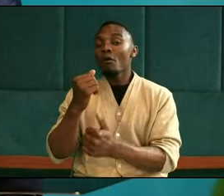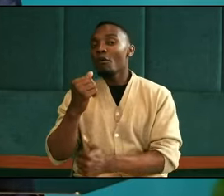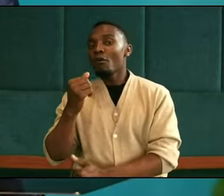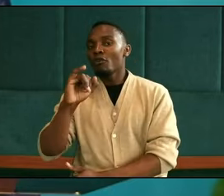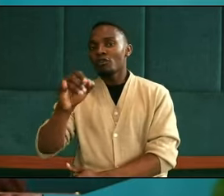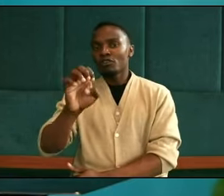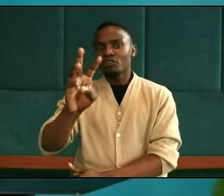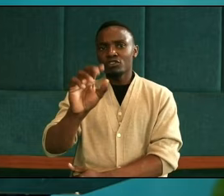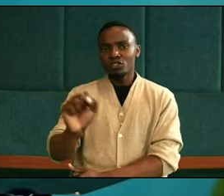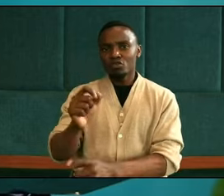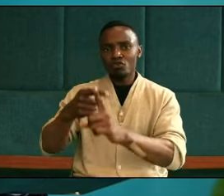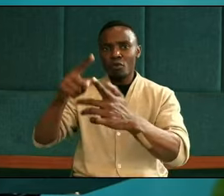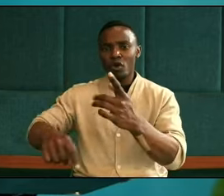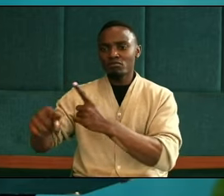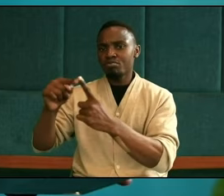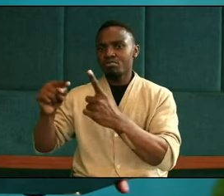That's an outlier.